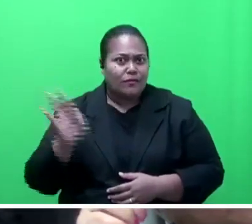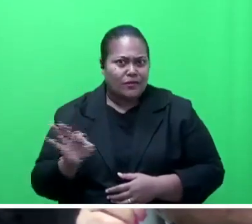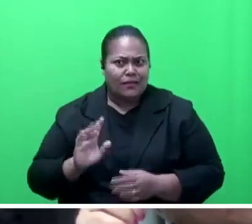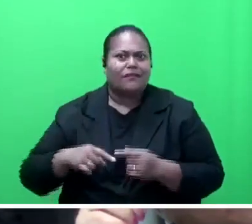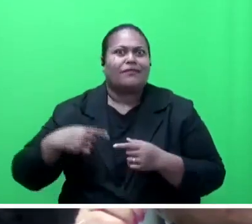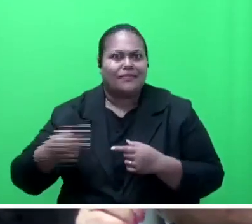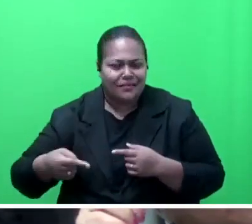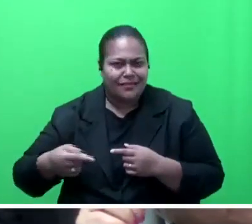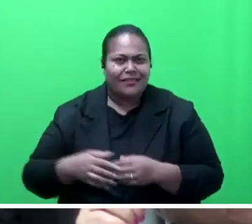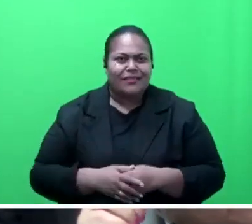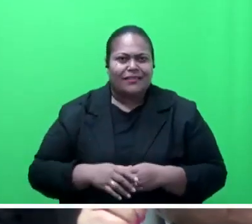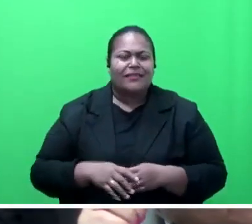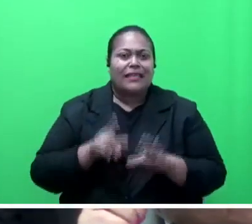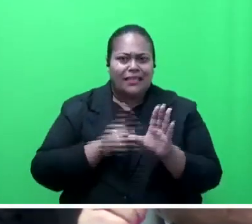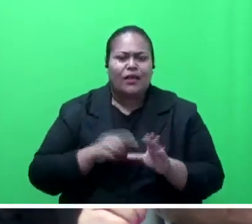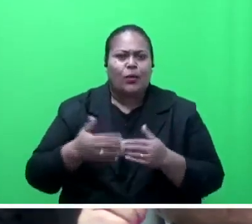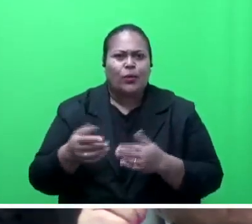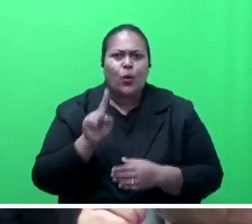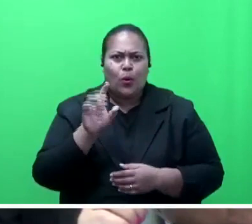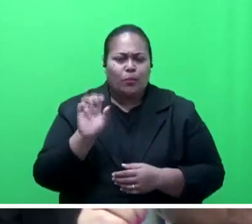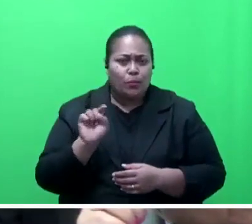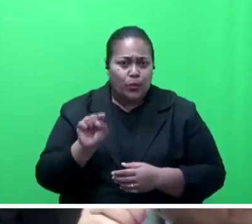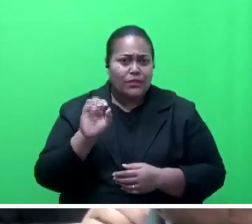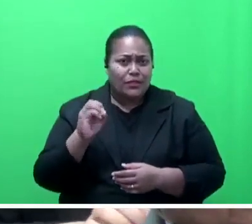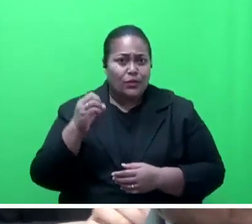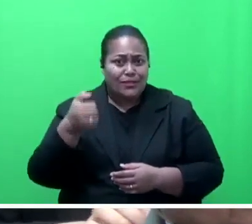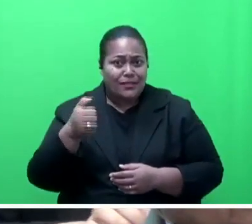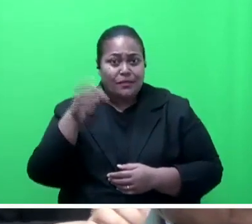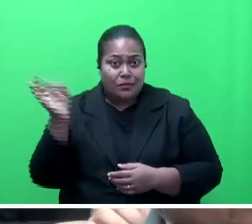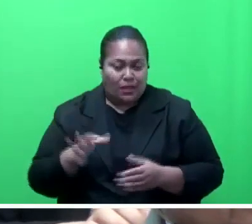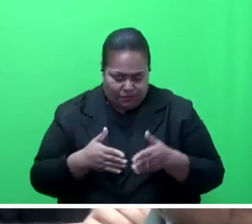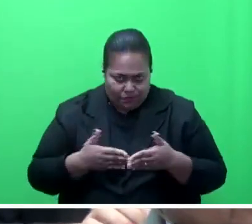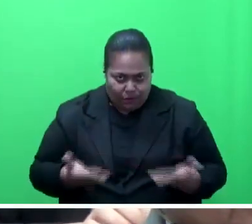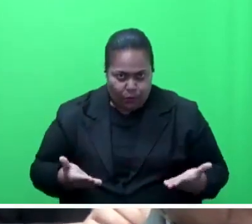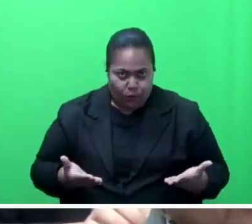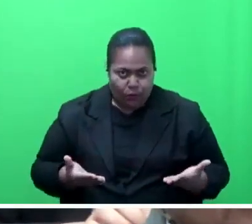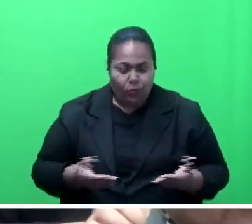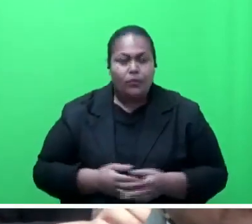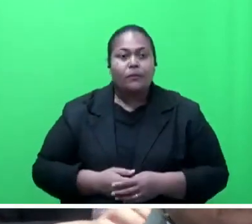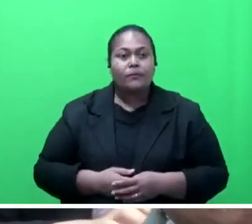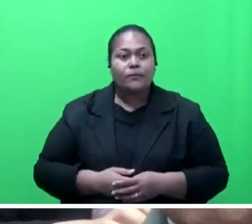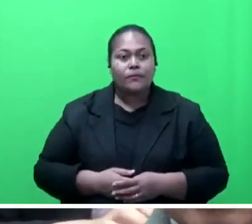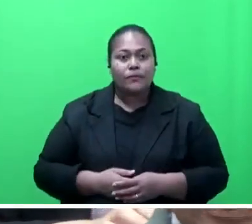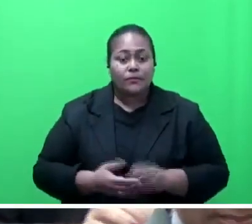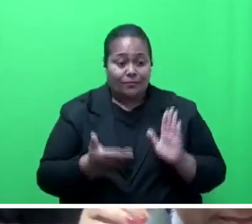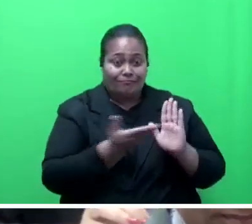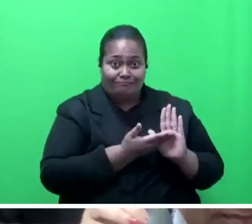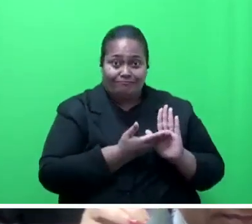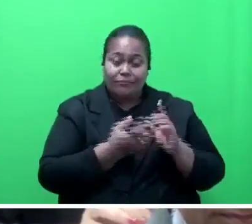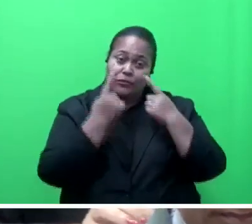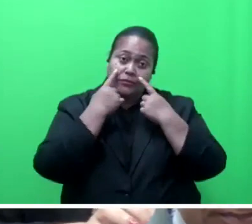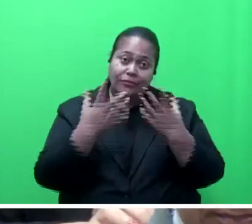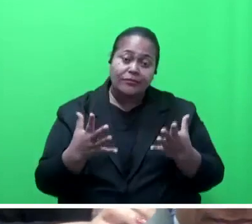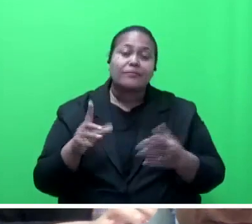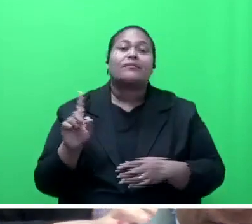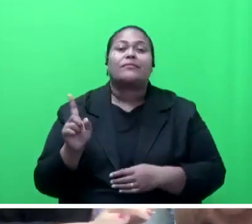2.5%, 1.7%, 1.06% currently. This essentially, Mr. Speaker, sir, indicates